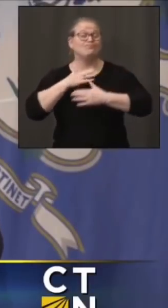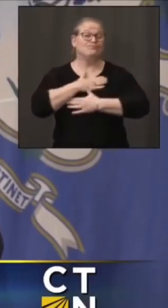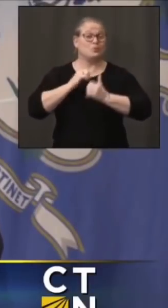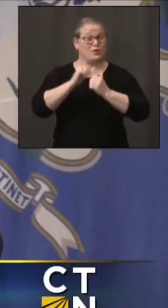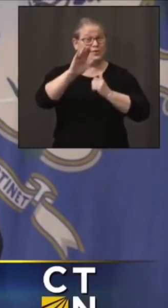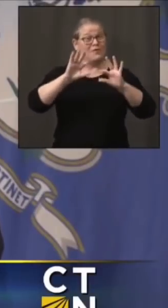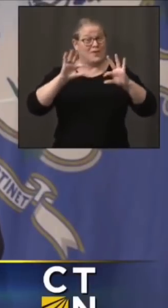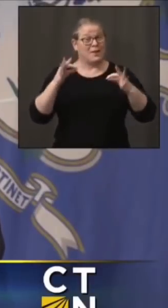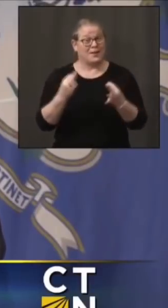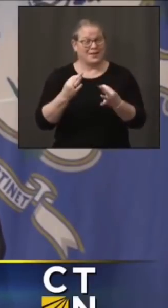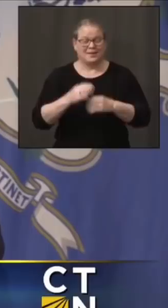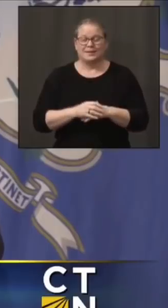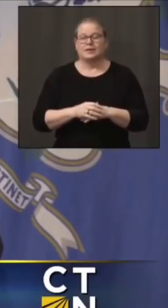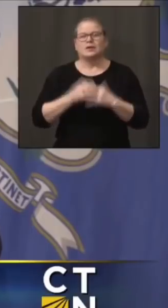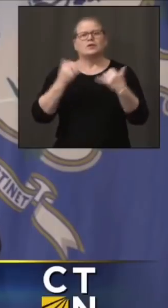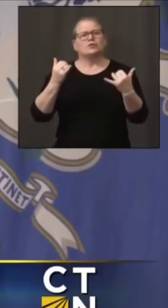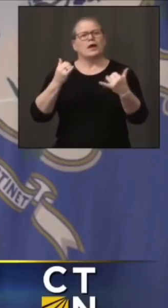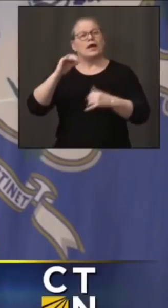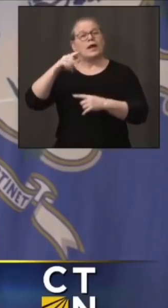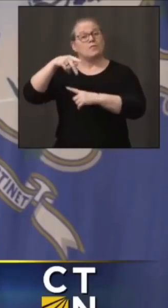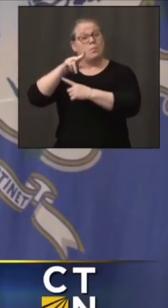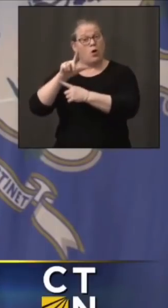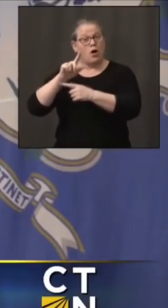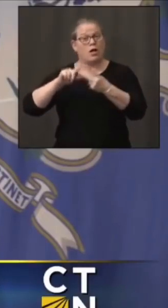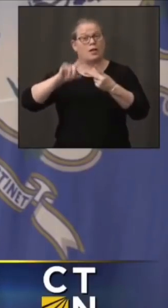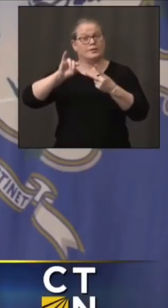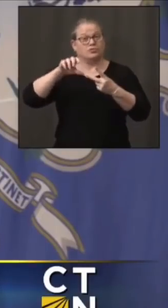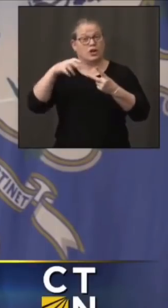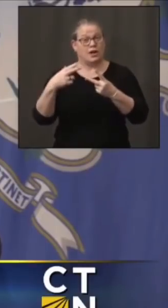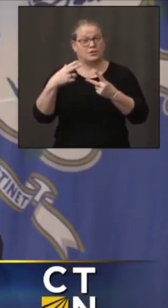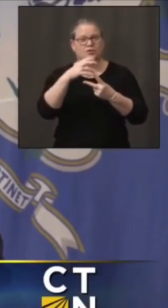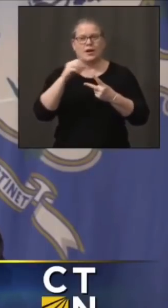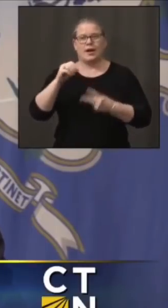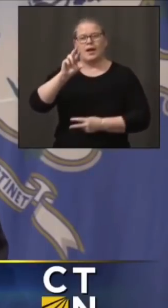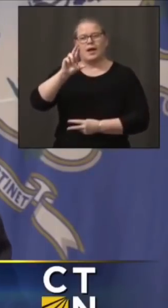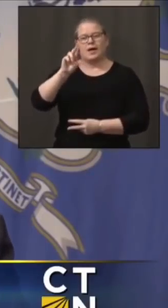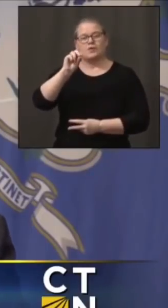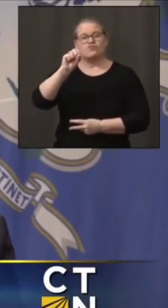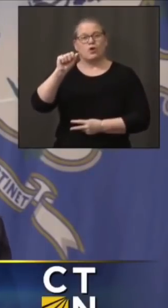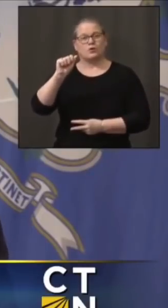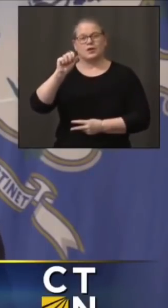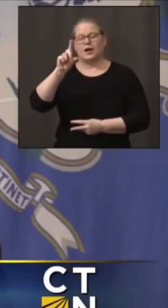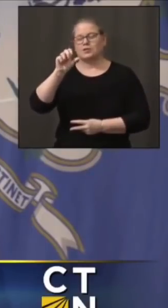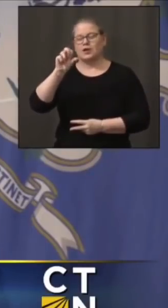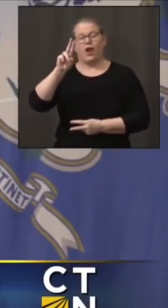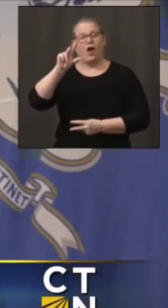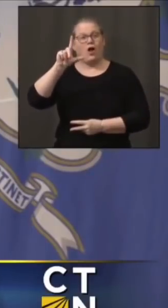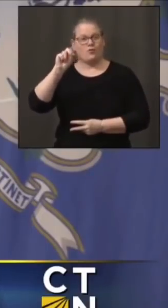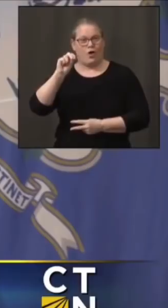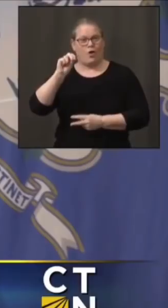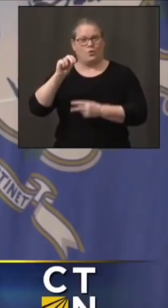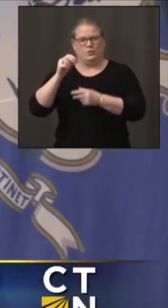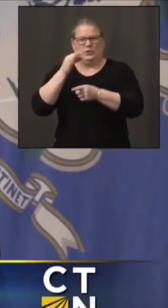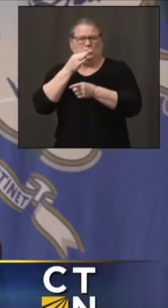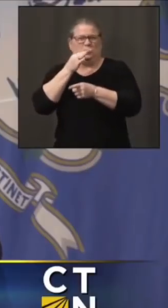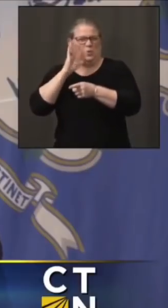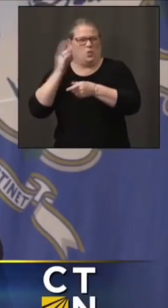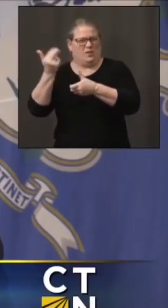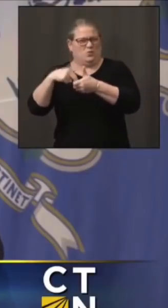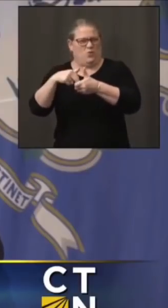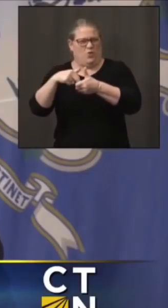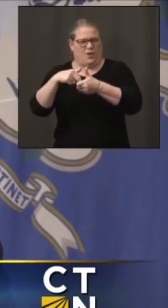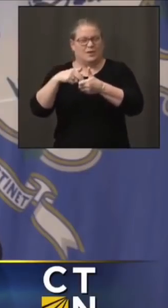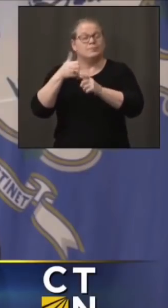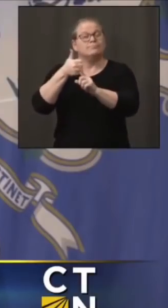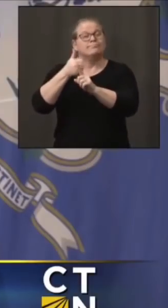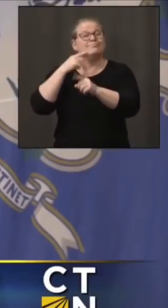with Paul and Josh, and the inimitable Rosa DeLauro will be joining us in just a few minutes. She's